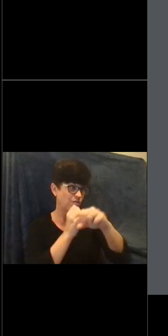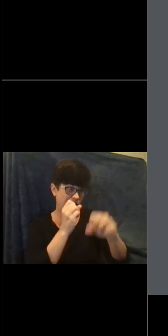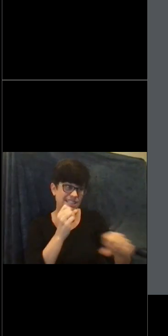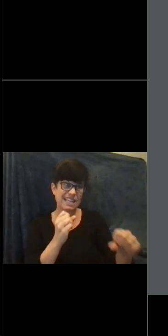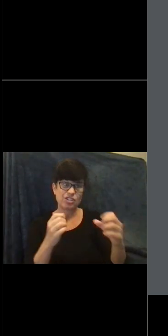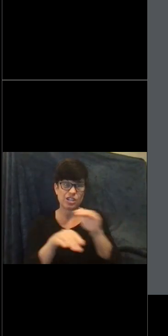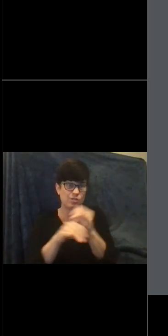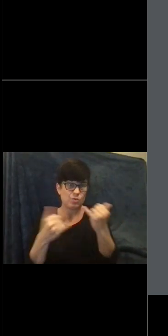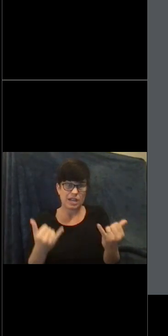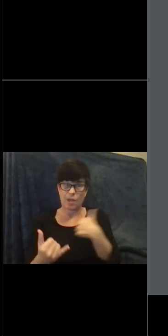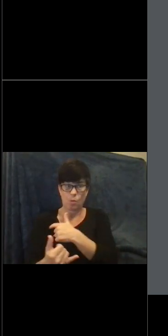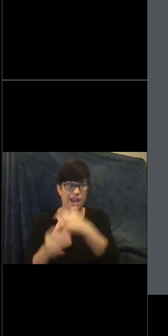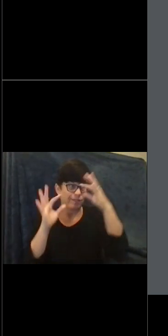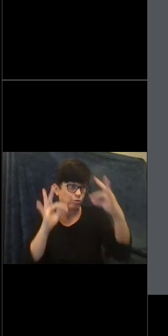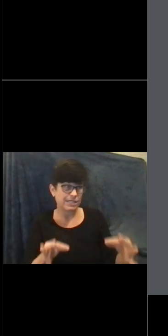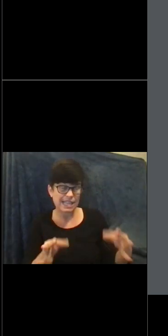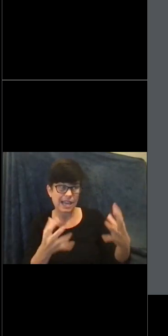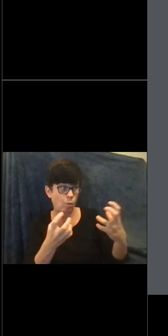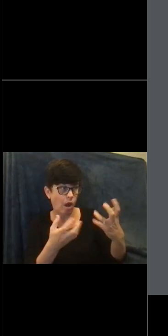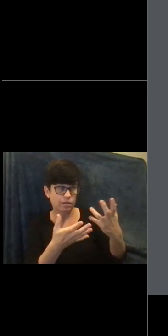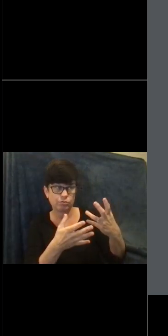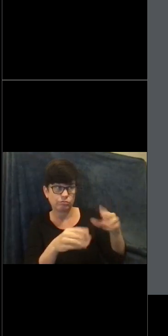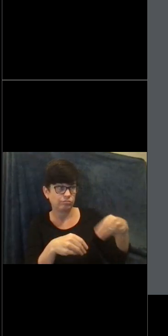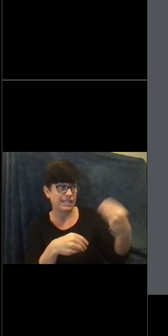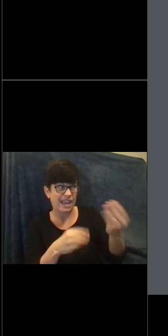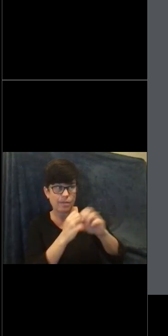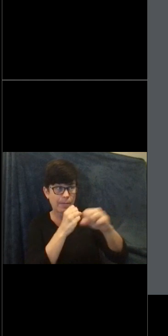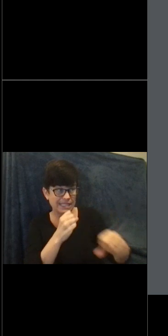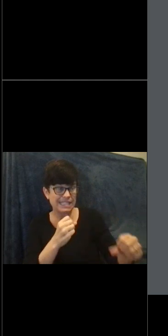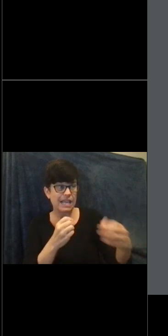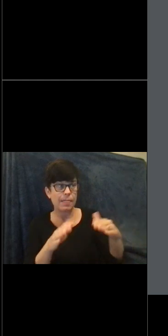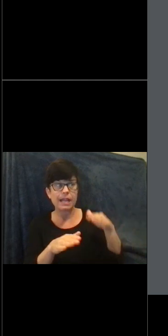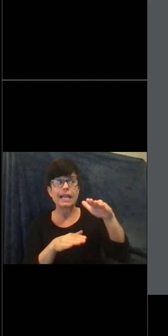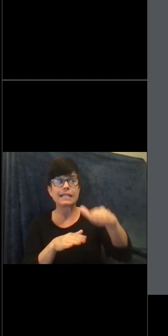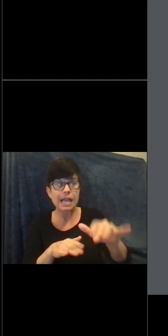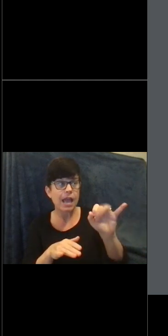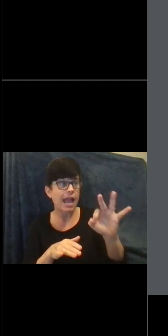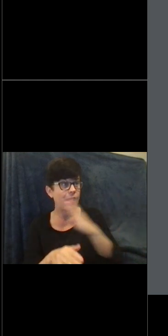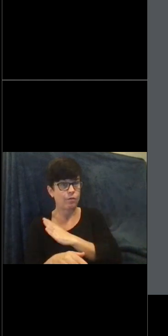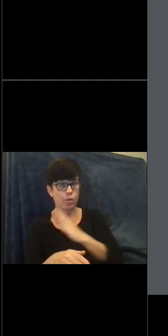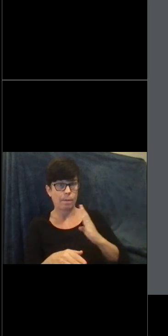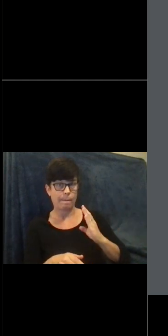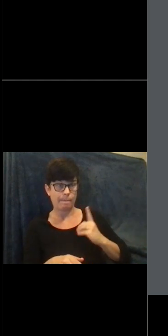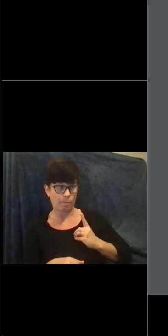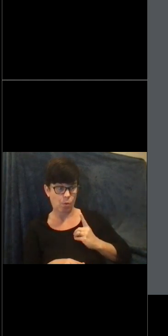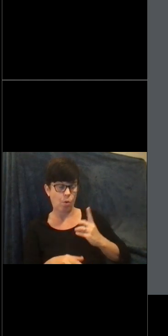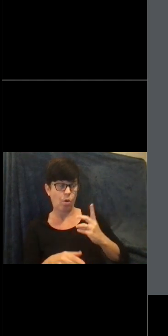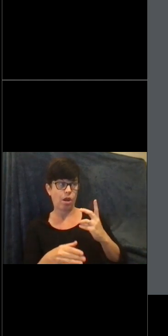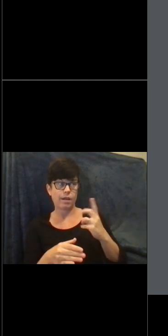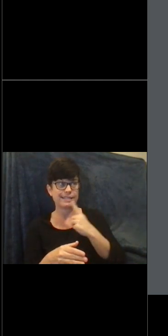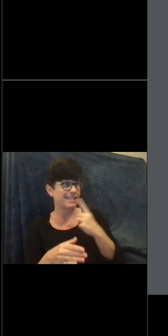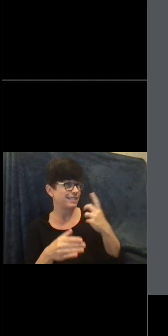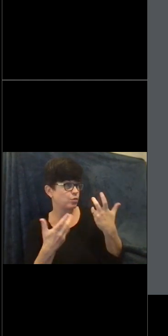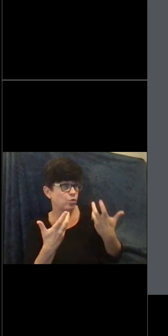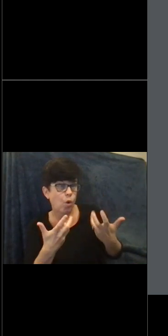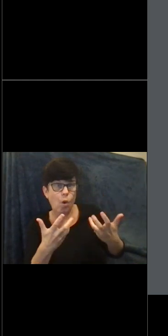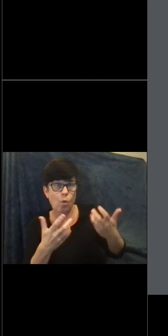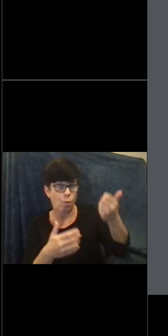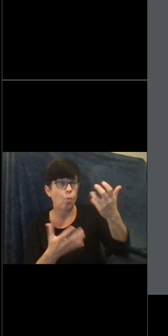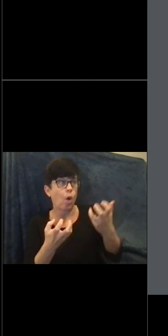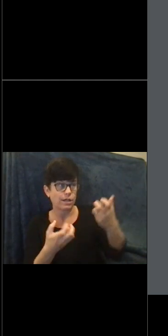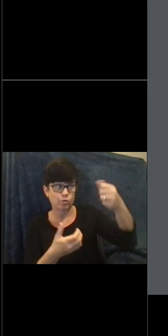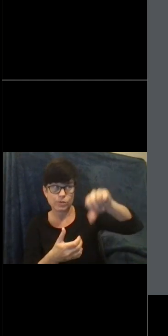tonight. And so the next step, if the board were to determine that it did not wish to grant an extension, would be